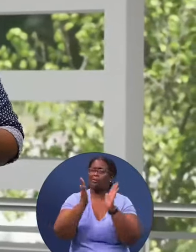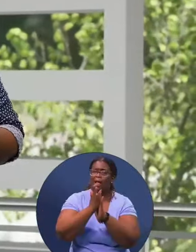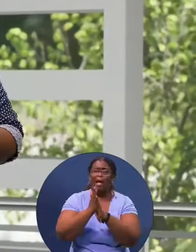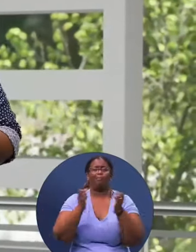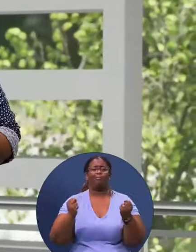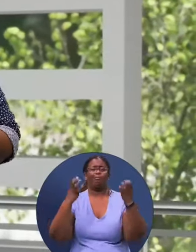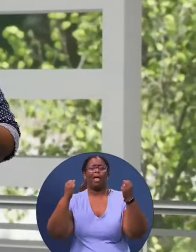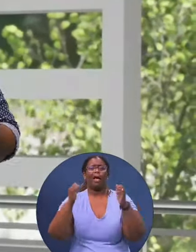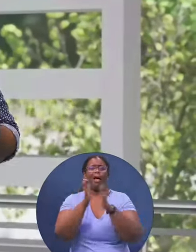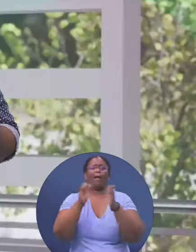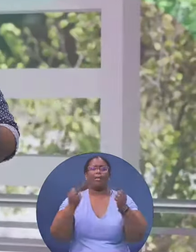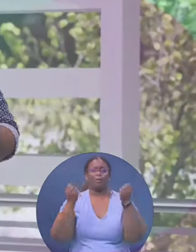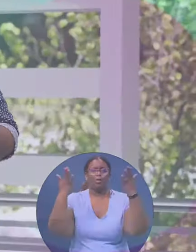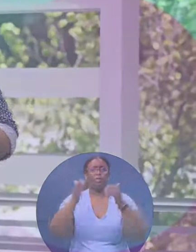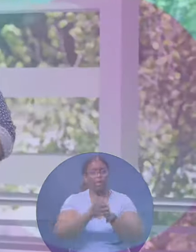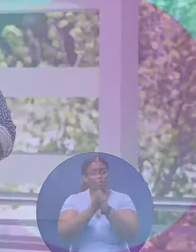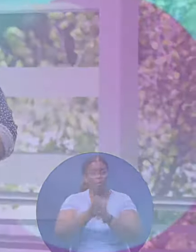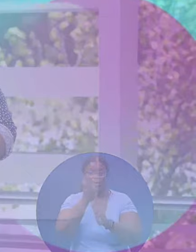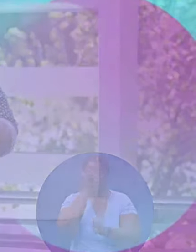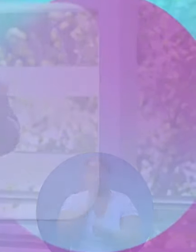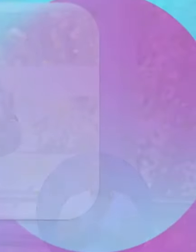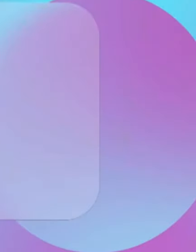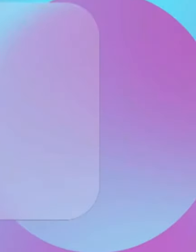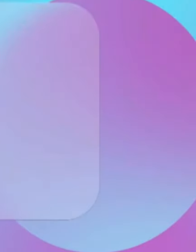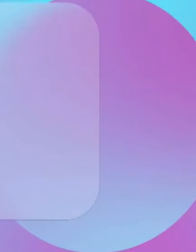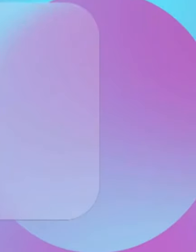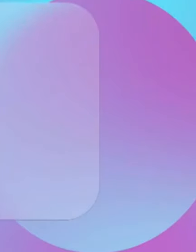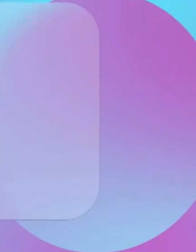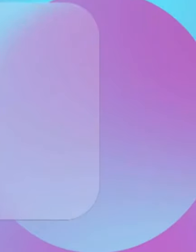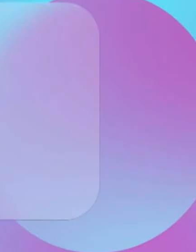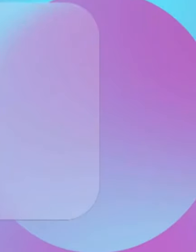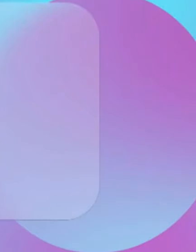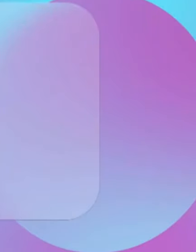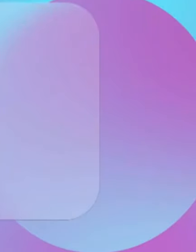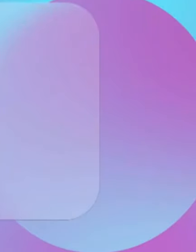and in truth. We invite you to raise your hands, to clap, to shout hallelujah.